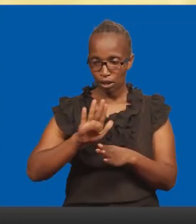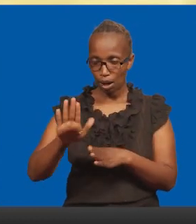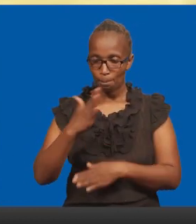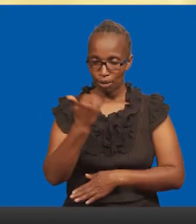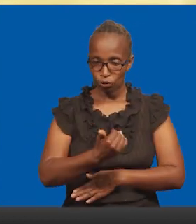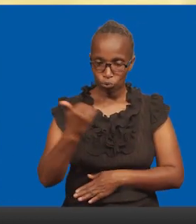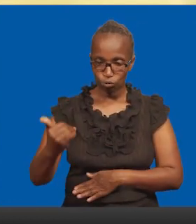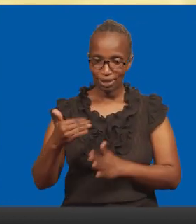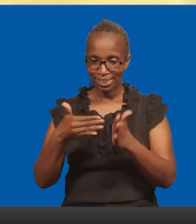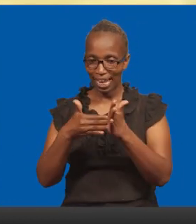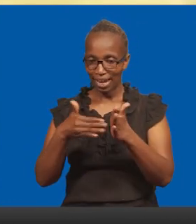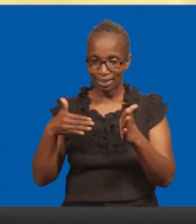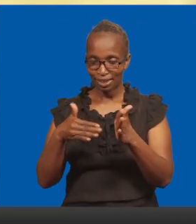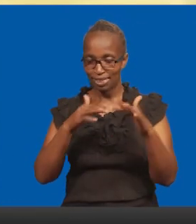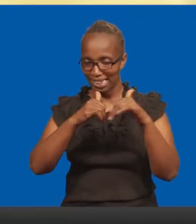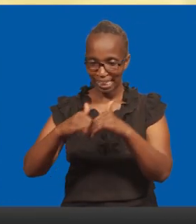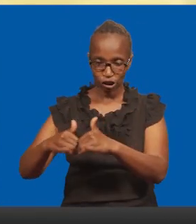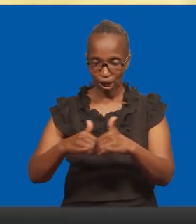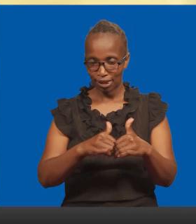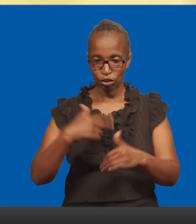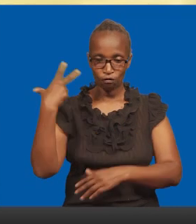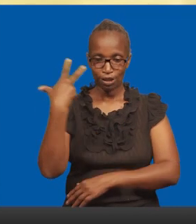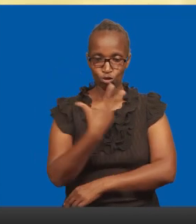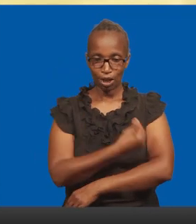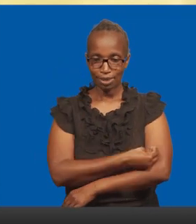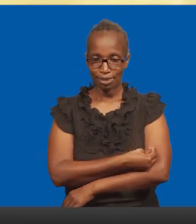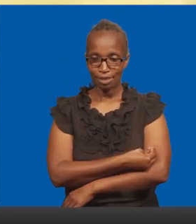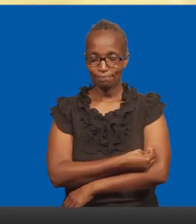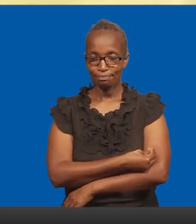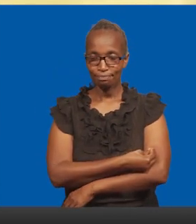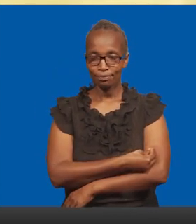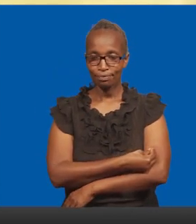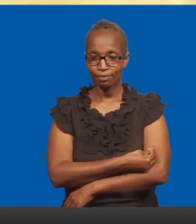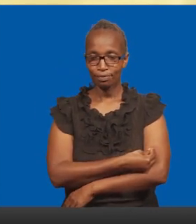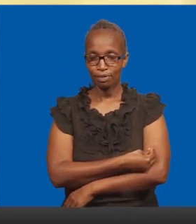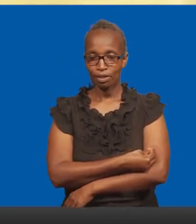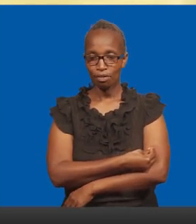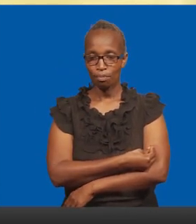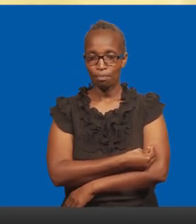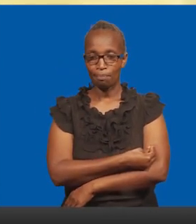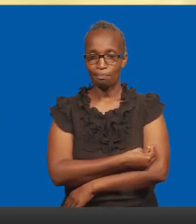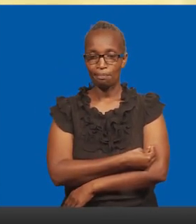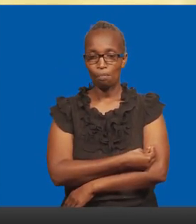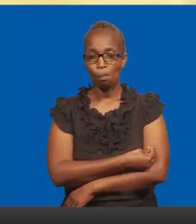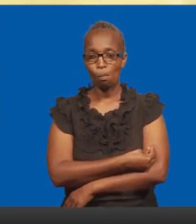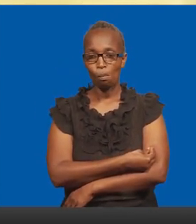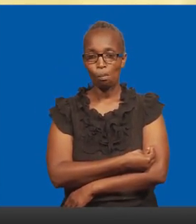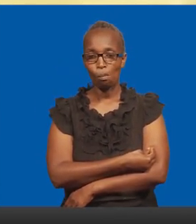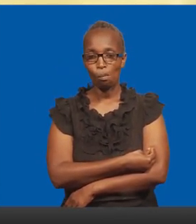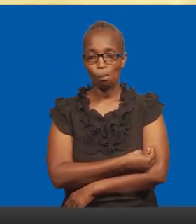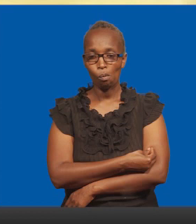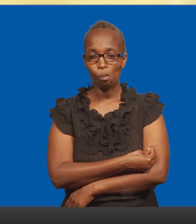with trying to guide their children against the challenge of drug and substance